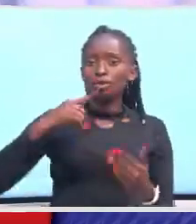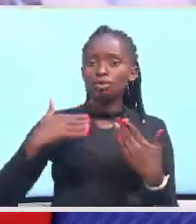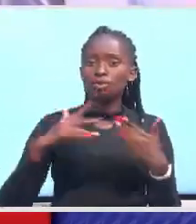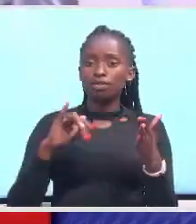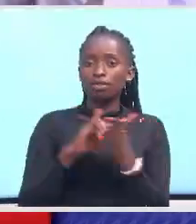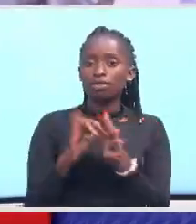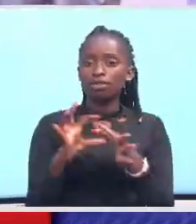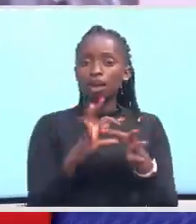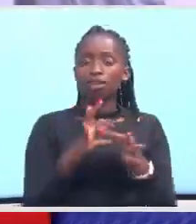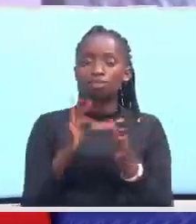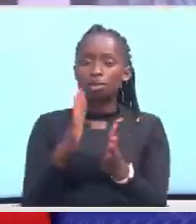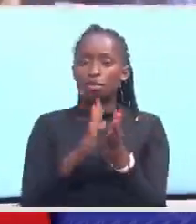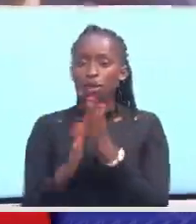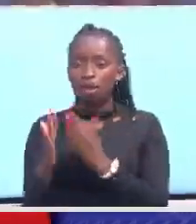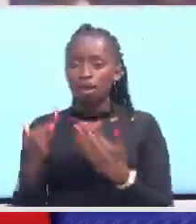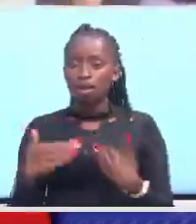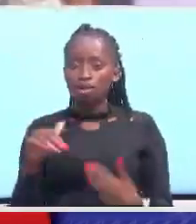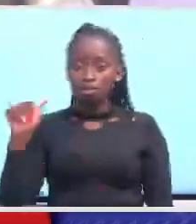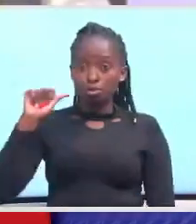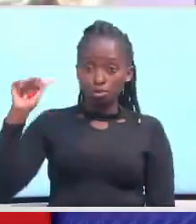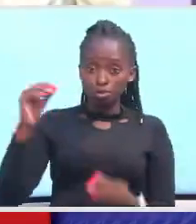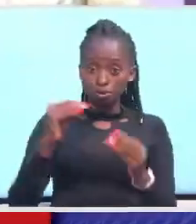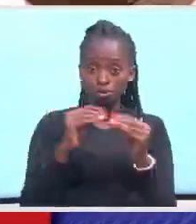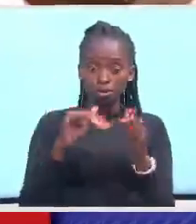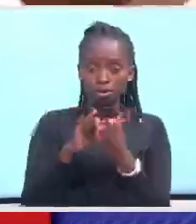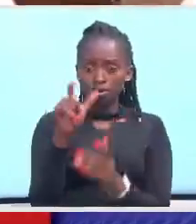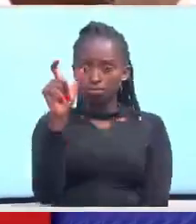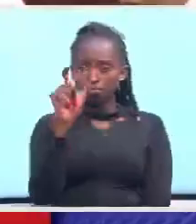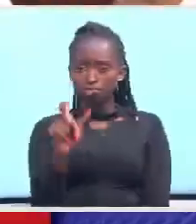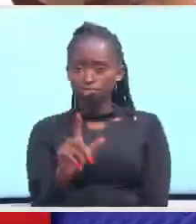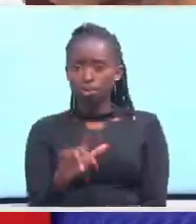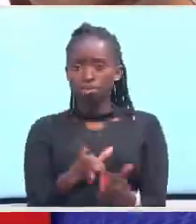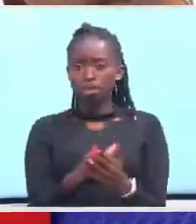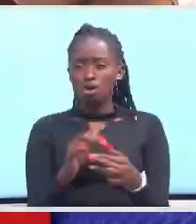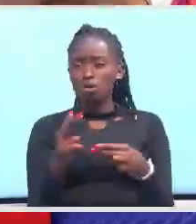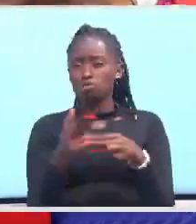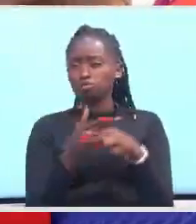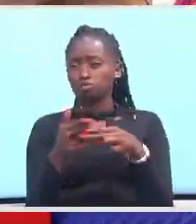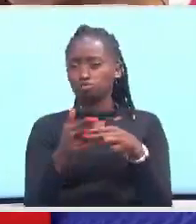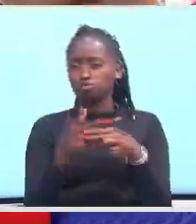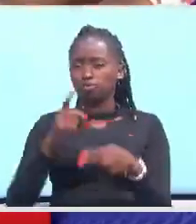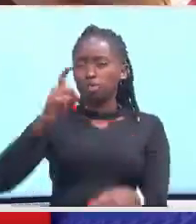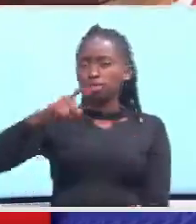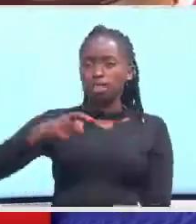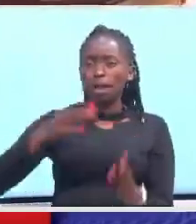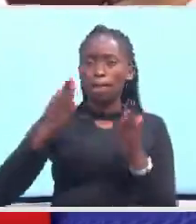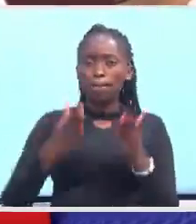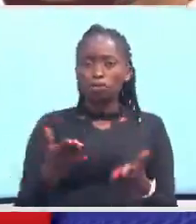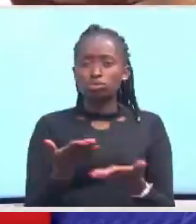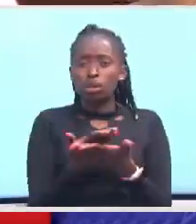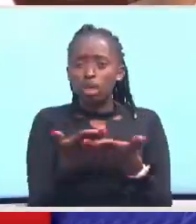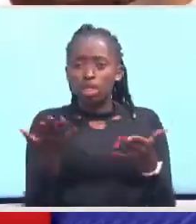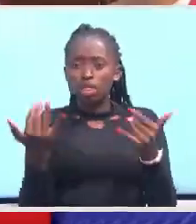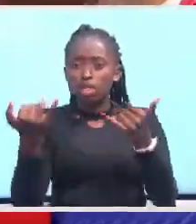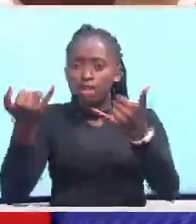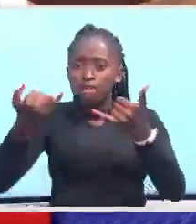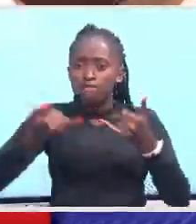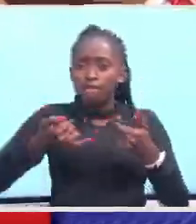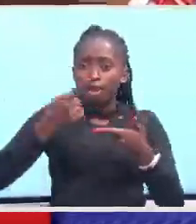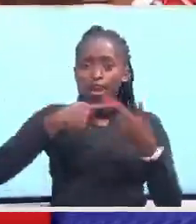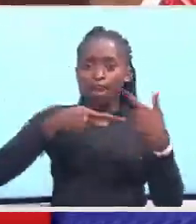hold political meetings in the region soon. I don't need anybody's invitation to come to